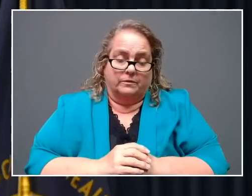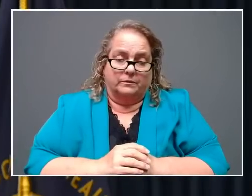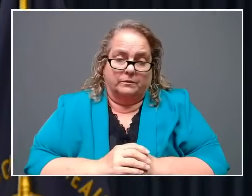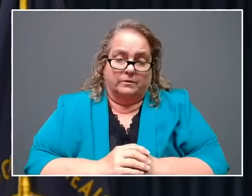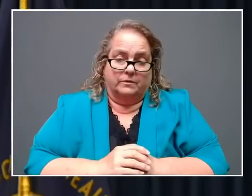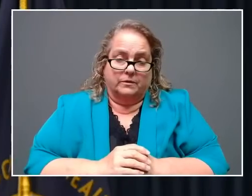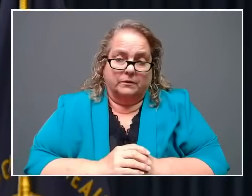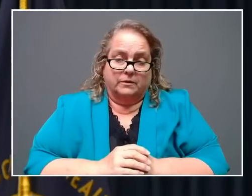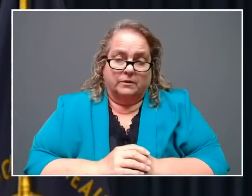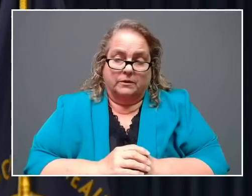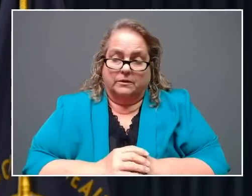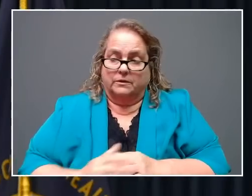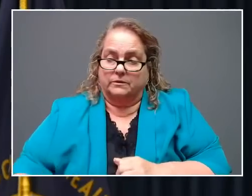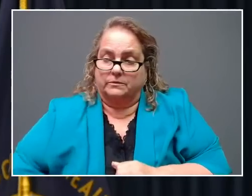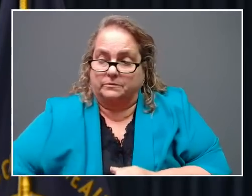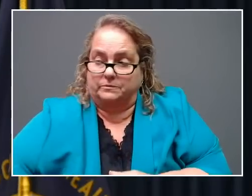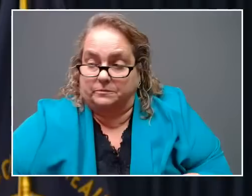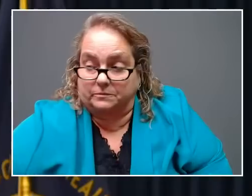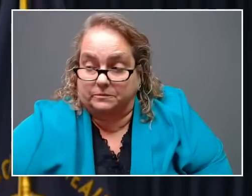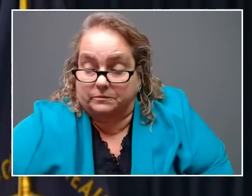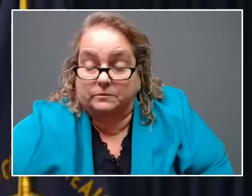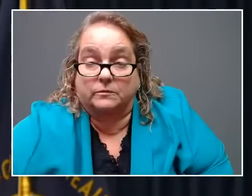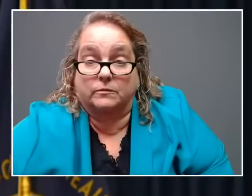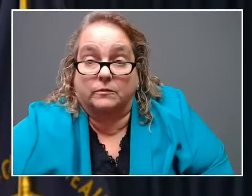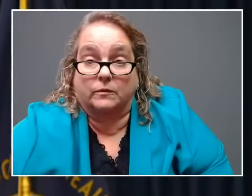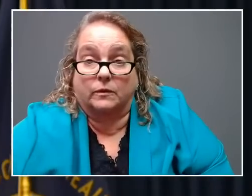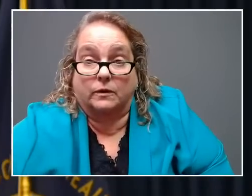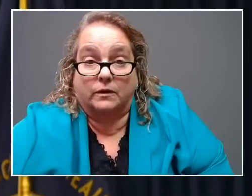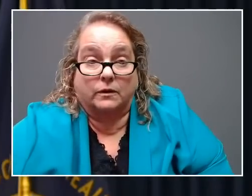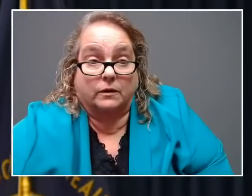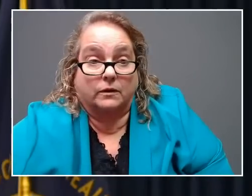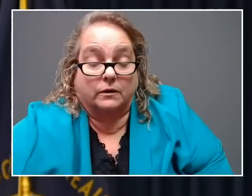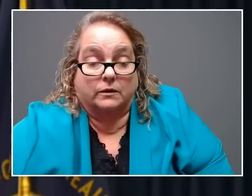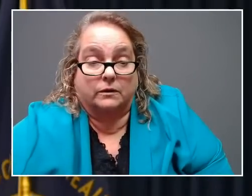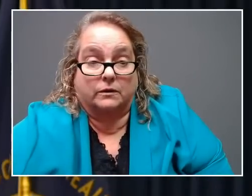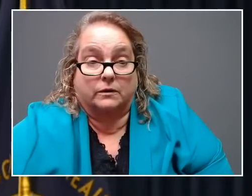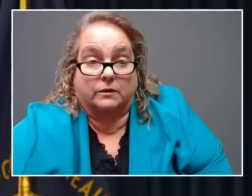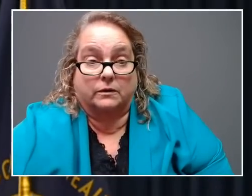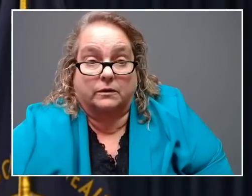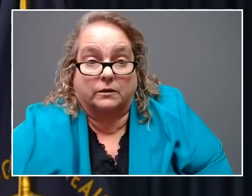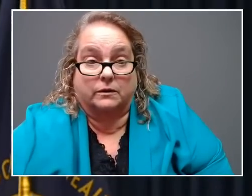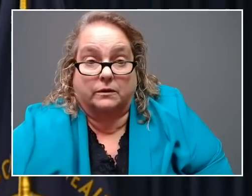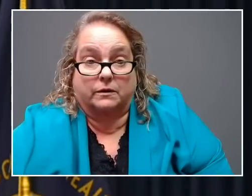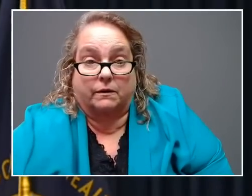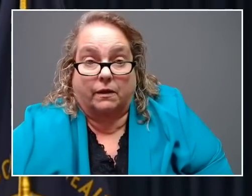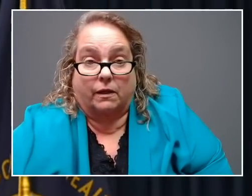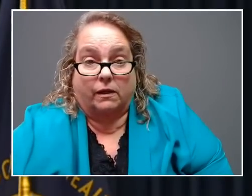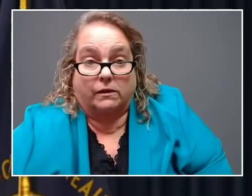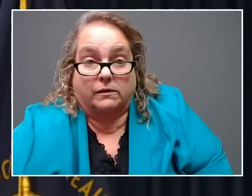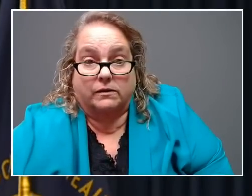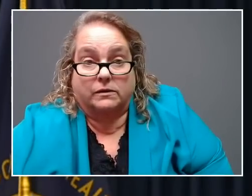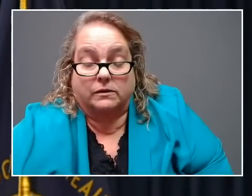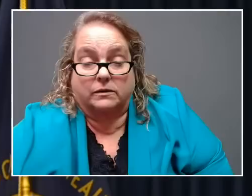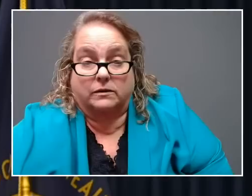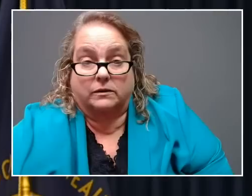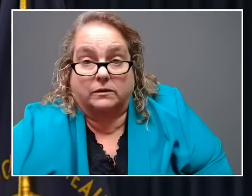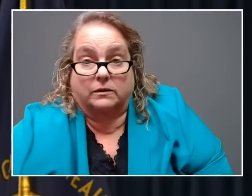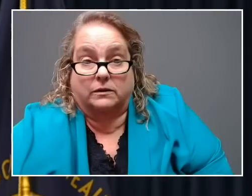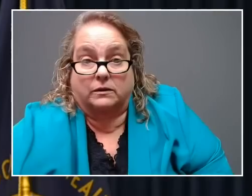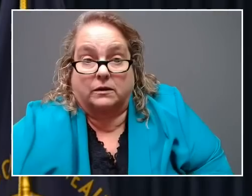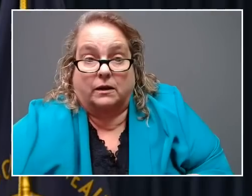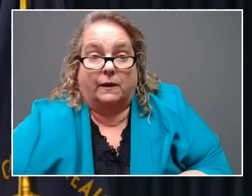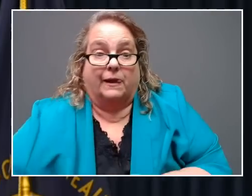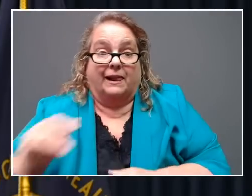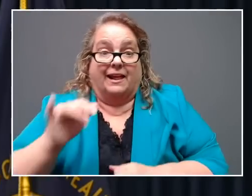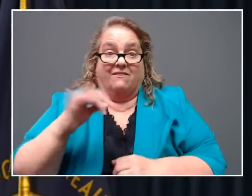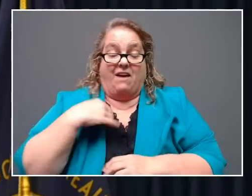v. Wade. Have you had any discussions with the White House about a potential meeting? I think the report says tomorrow. Yeah, I saw that report too. If I've been invited, I haven't